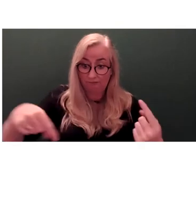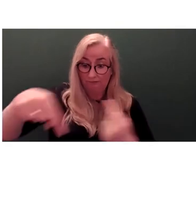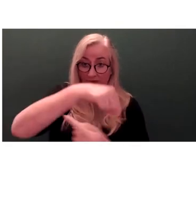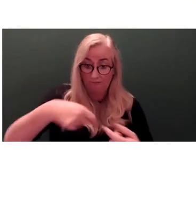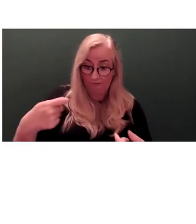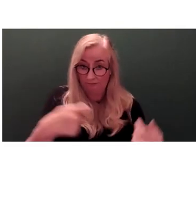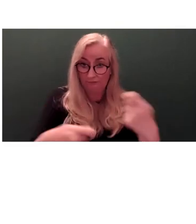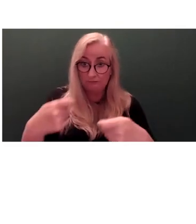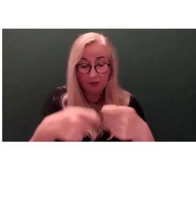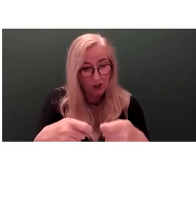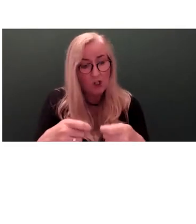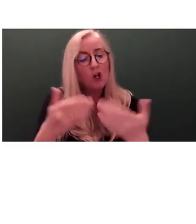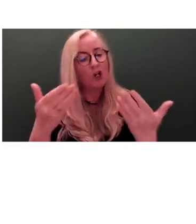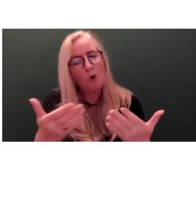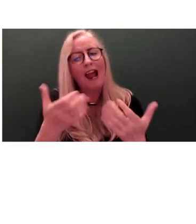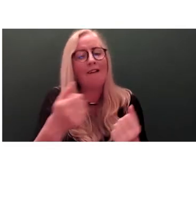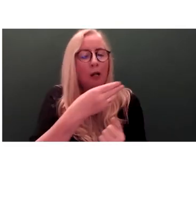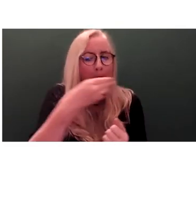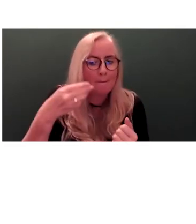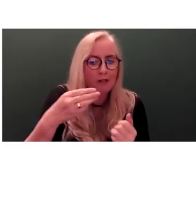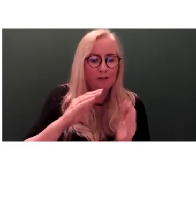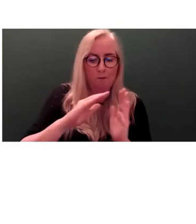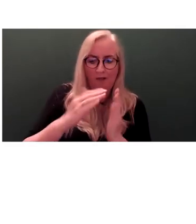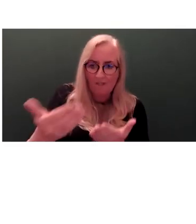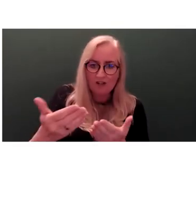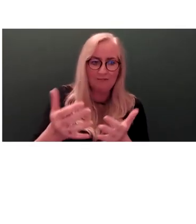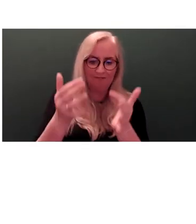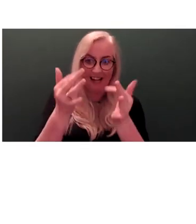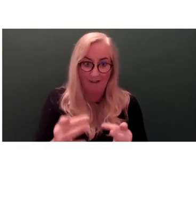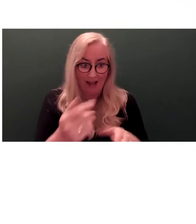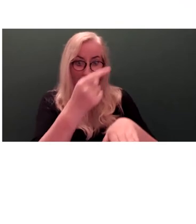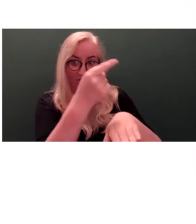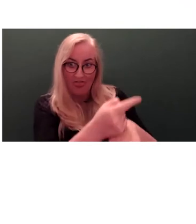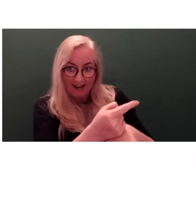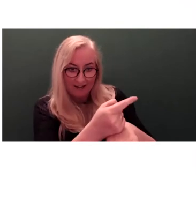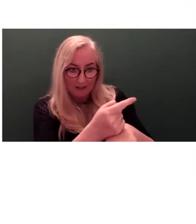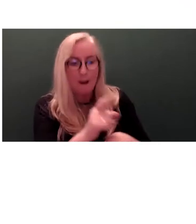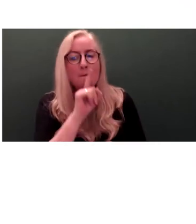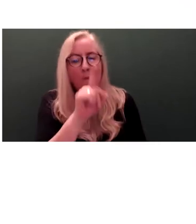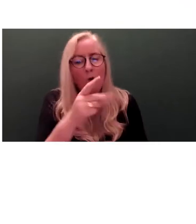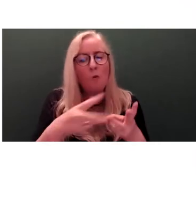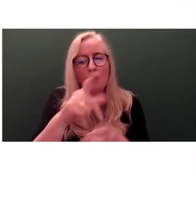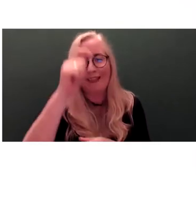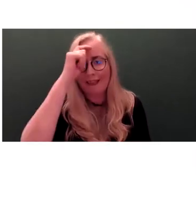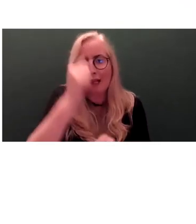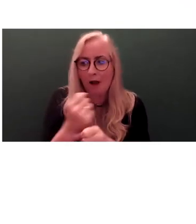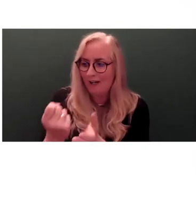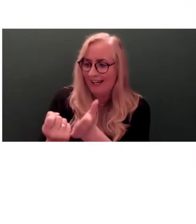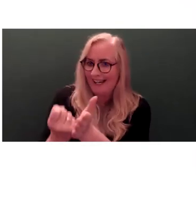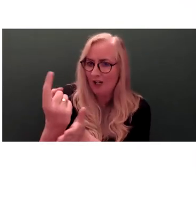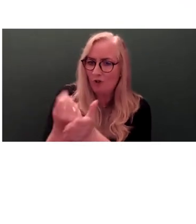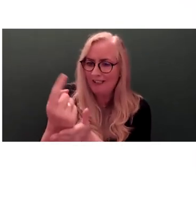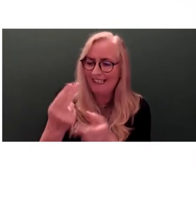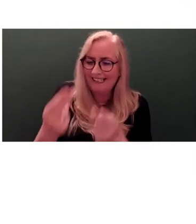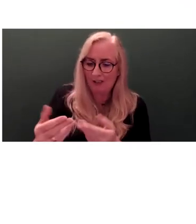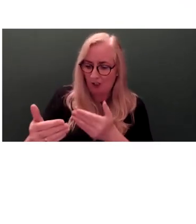think there's commitment, provision, support, investment that's there. But I think when you think about the issues that have to be